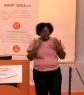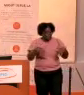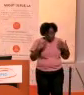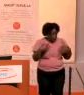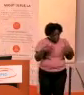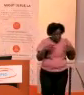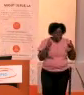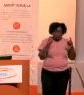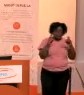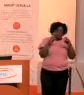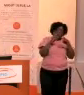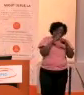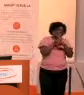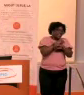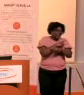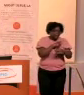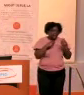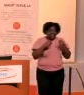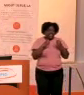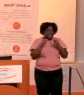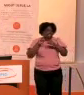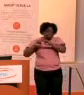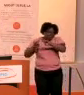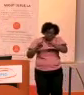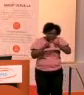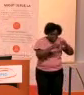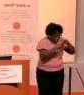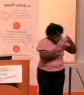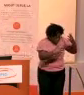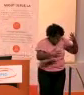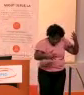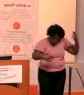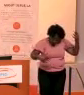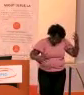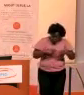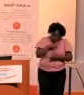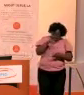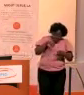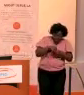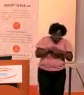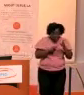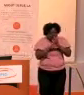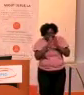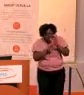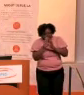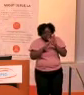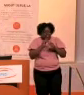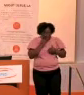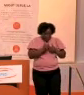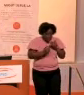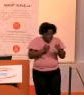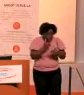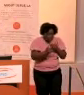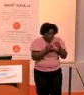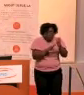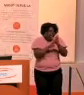and heterogeneous disease, and there's a lot of factors involved in the development, the pathophysiology, and the progression of lupus.